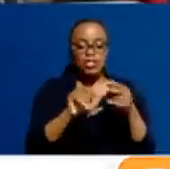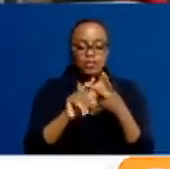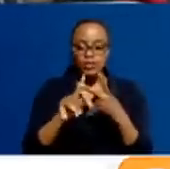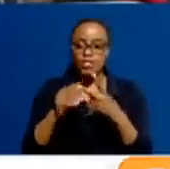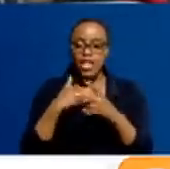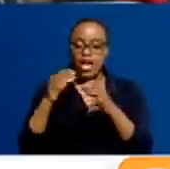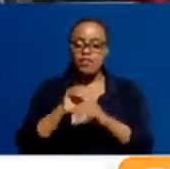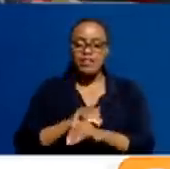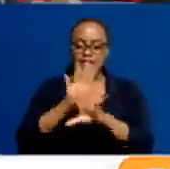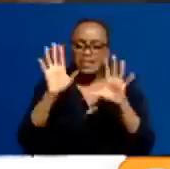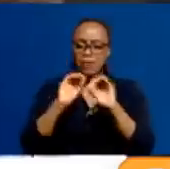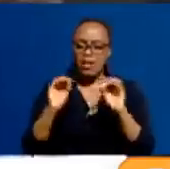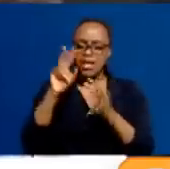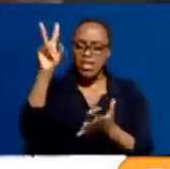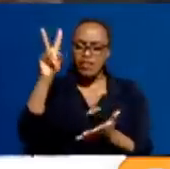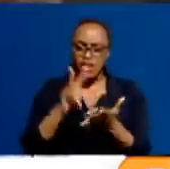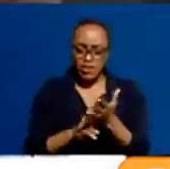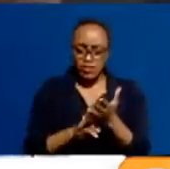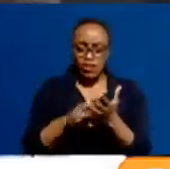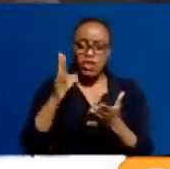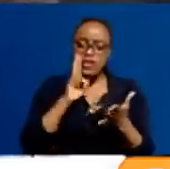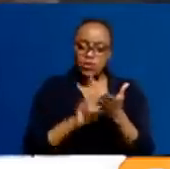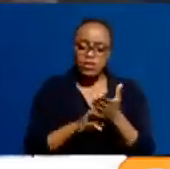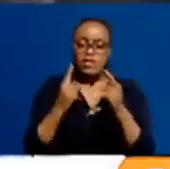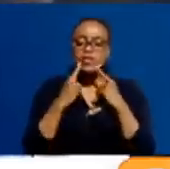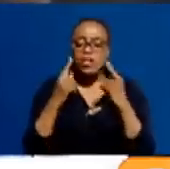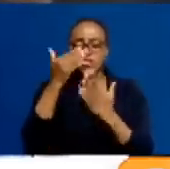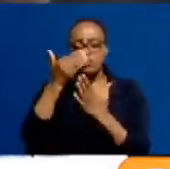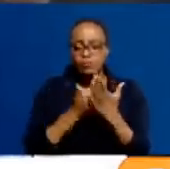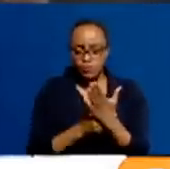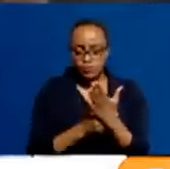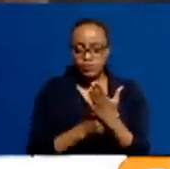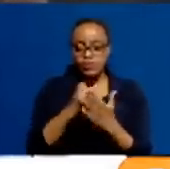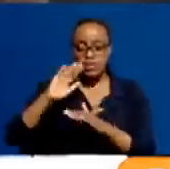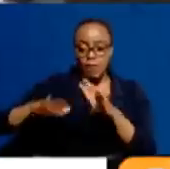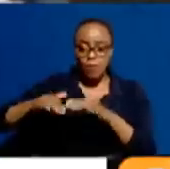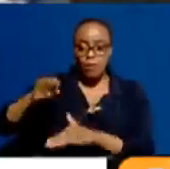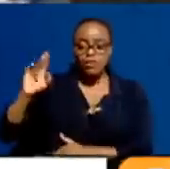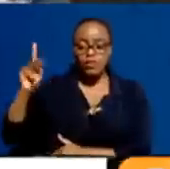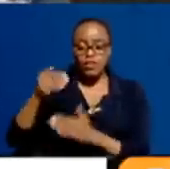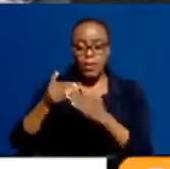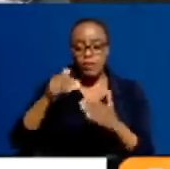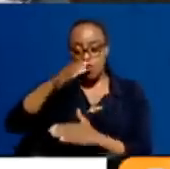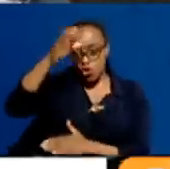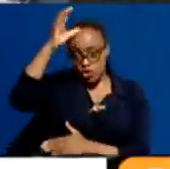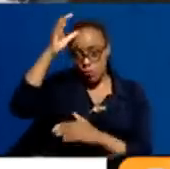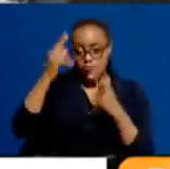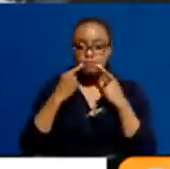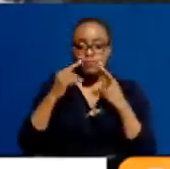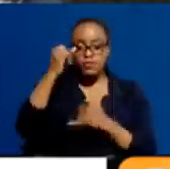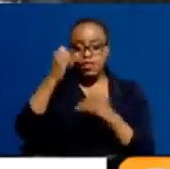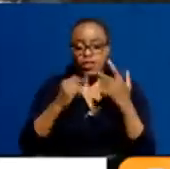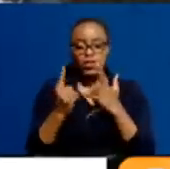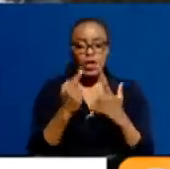lack of transparency in verification of the results declaration forms at the Bomas of Kenya before Chebukati announced the final